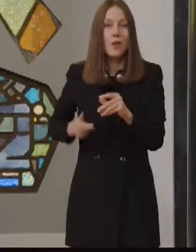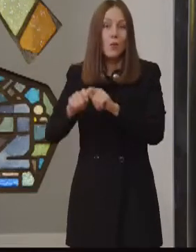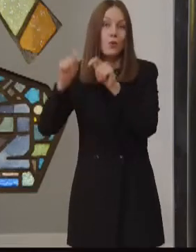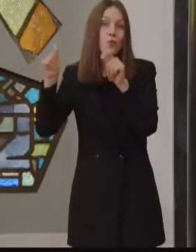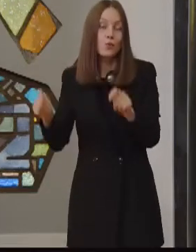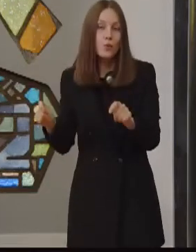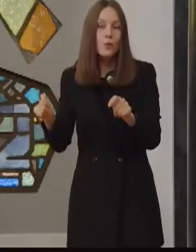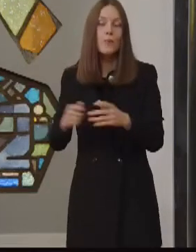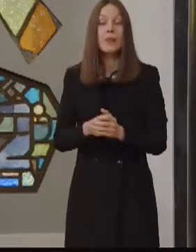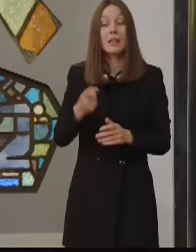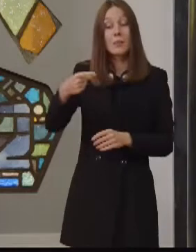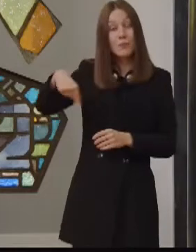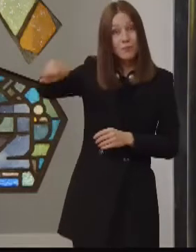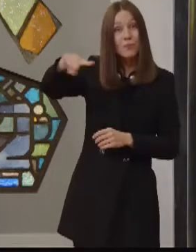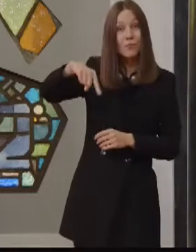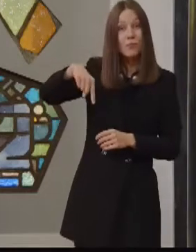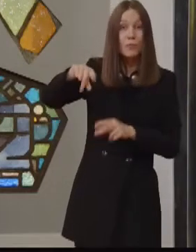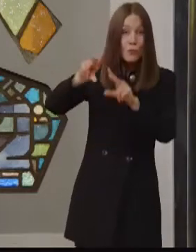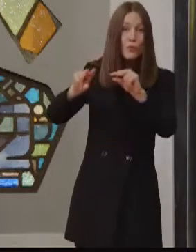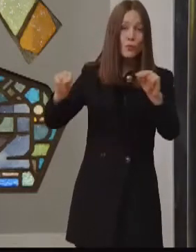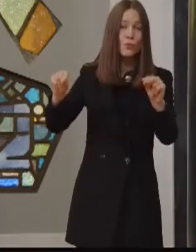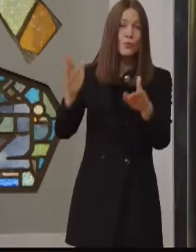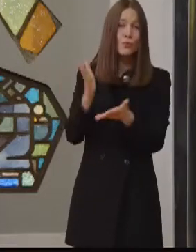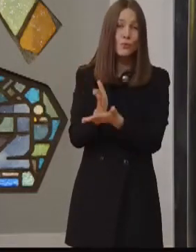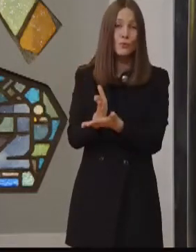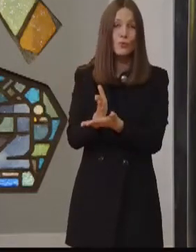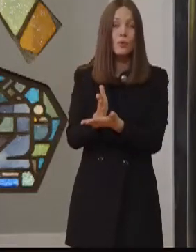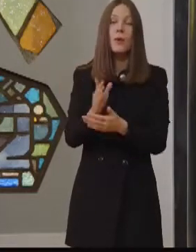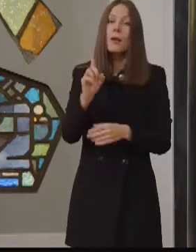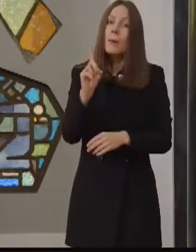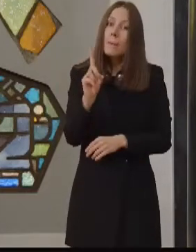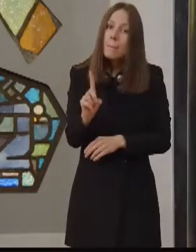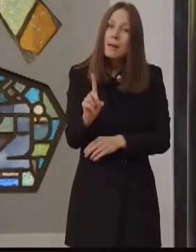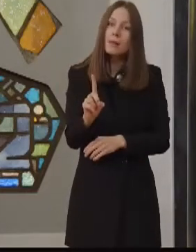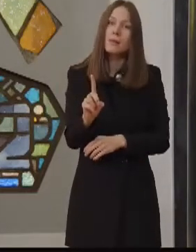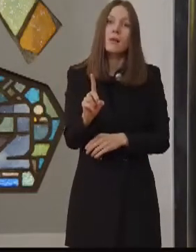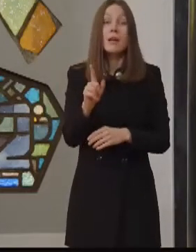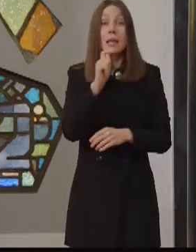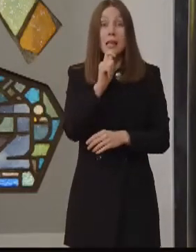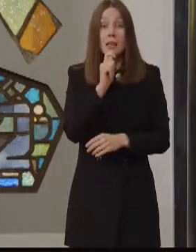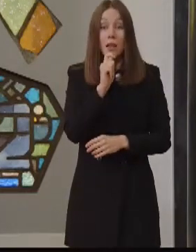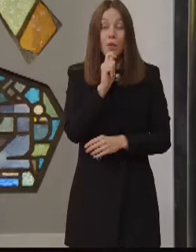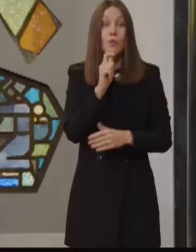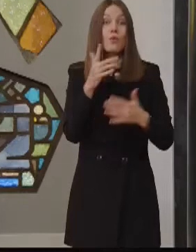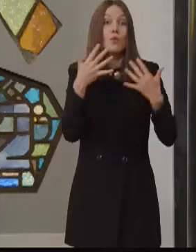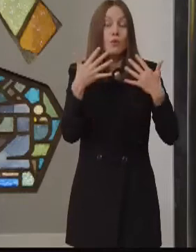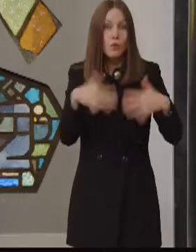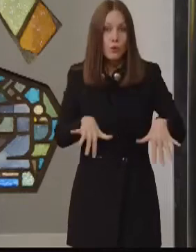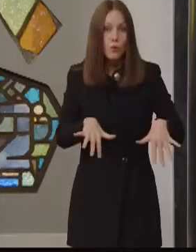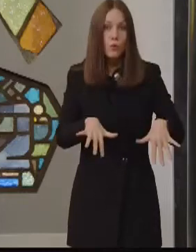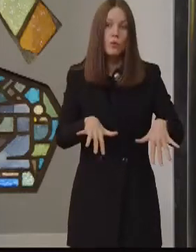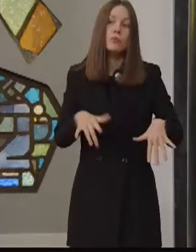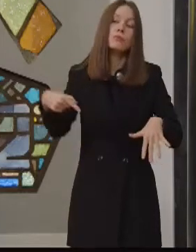life. So on the one hand, those people are very happy, but on the other hand, after my